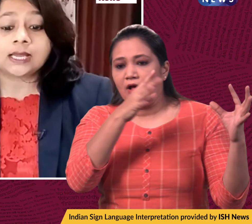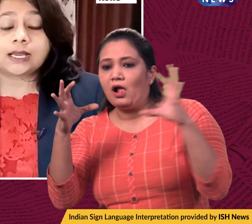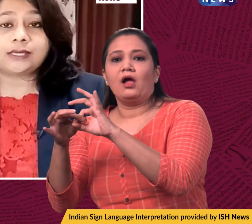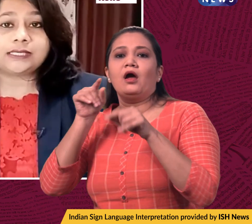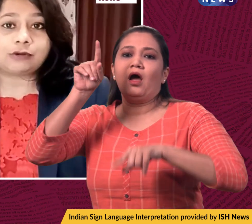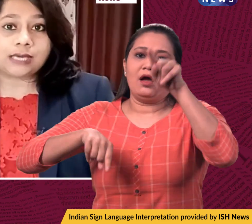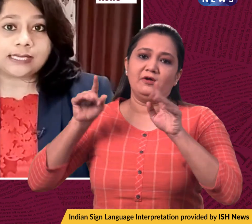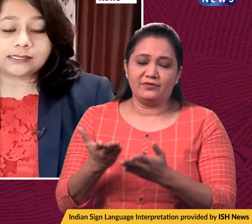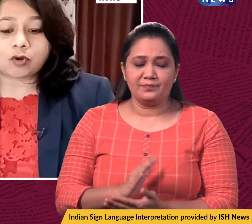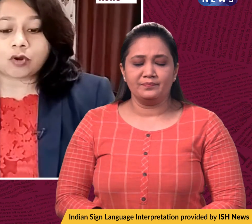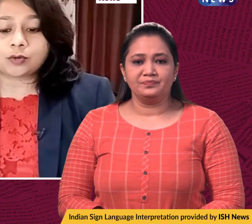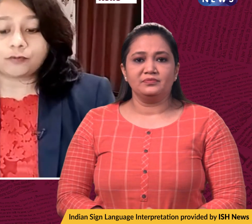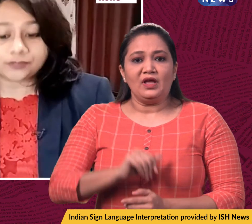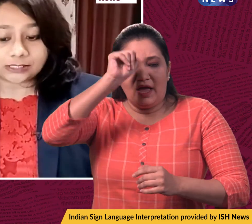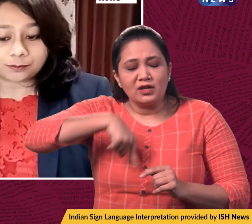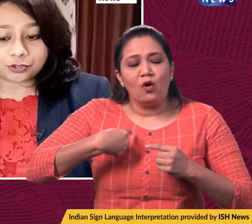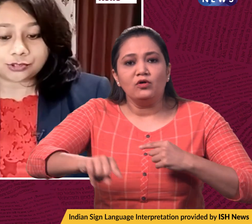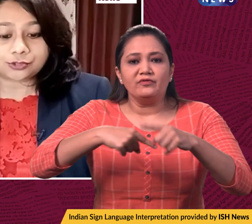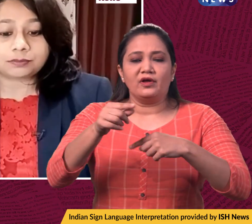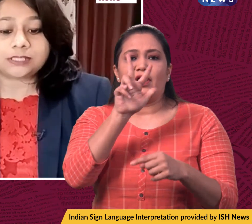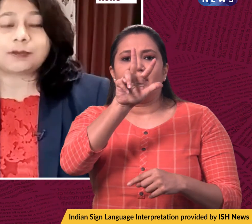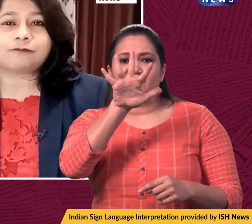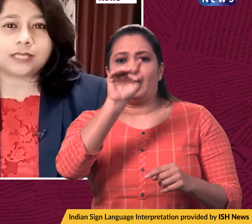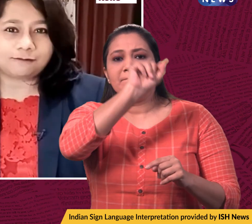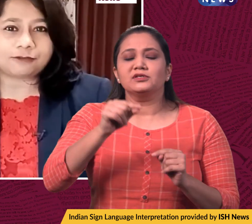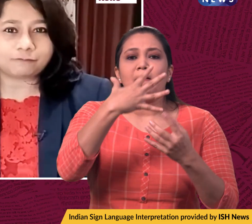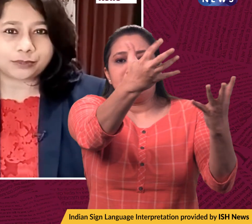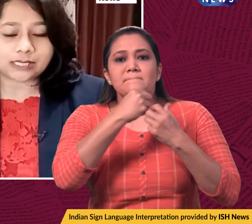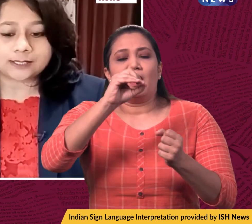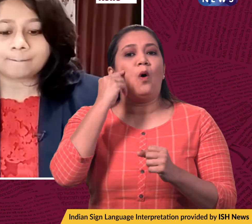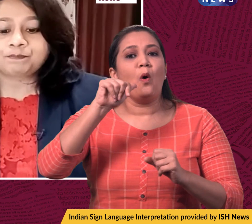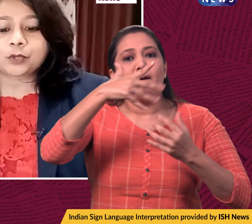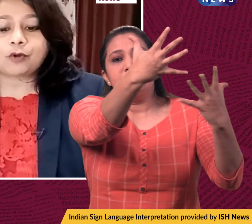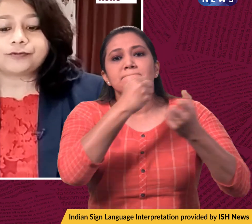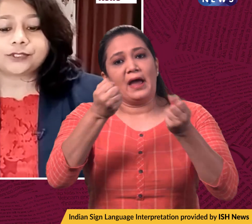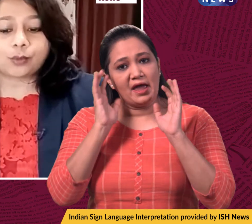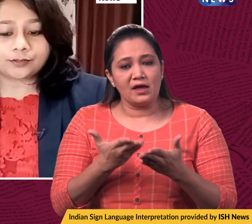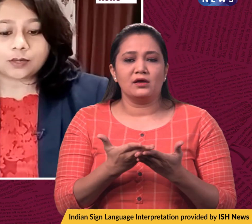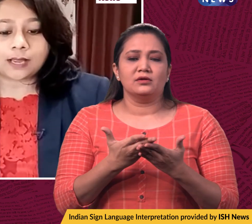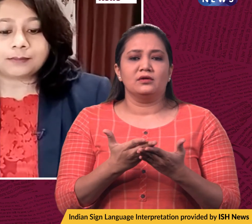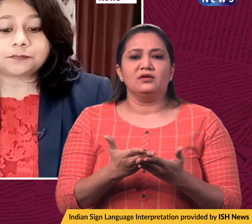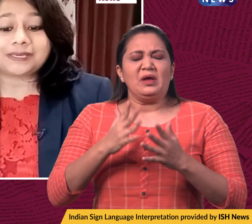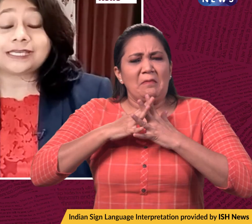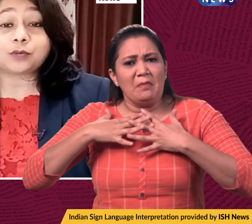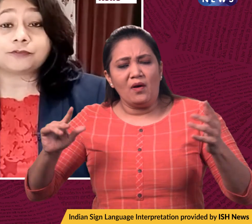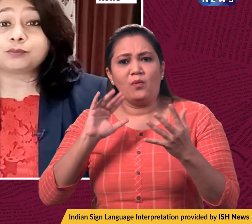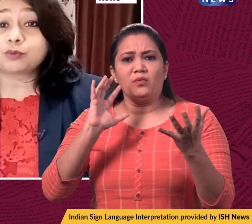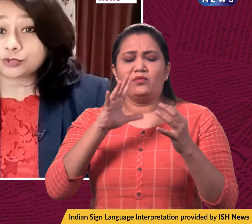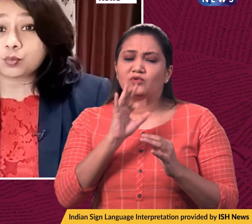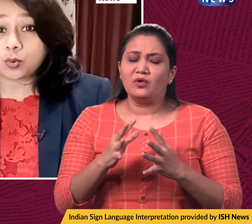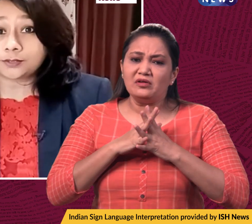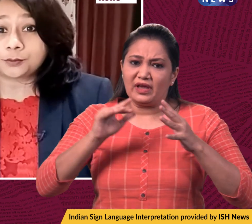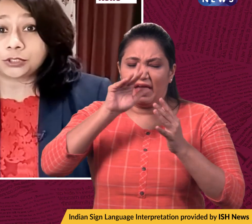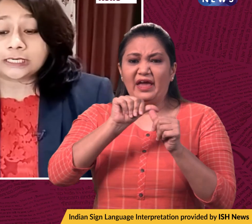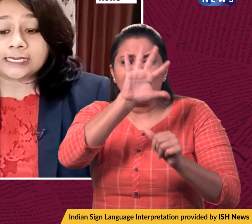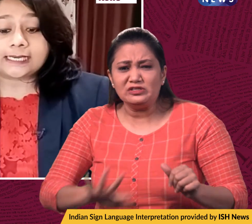prices. Now, India relies on overseas purchases to meet about 85% of its oil requirement, making it one of the